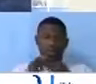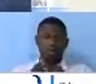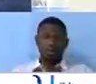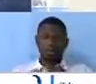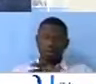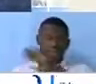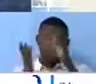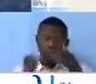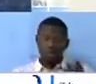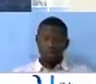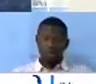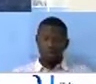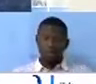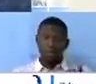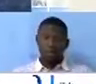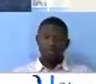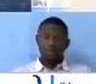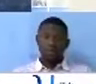now accepted that